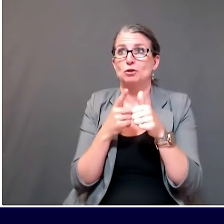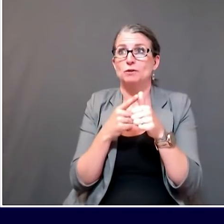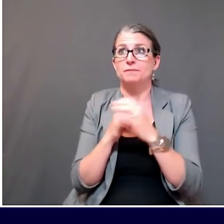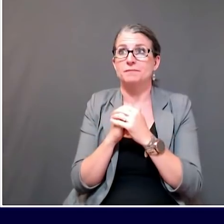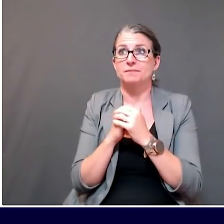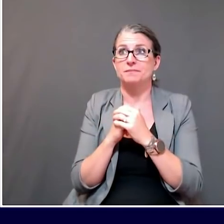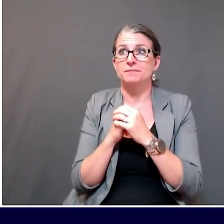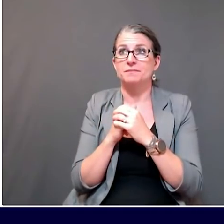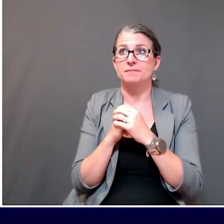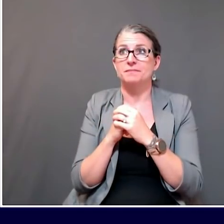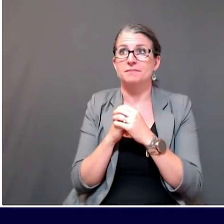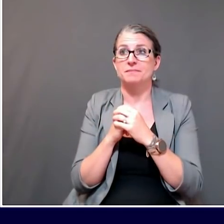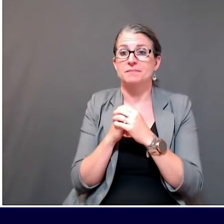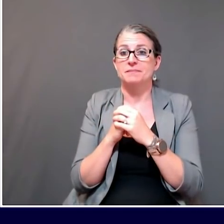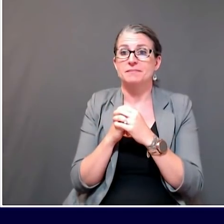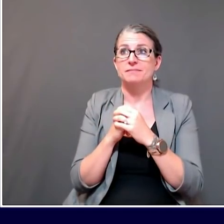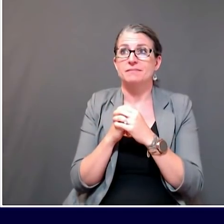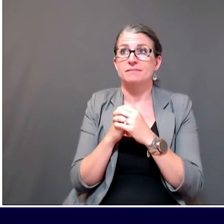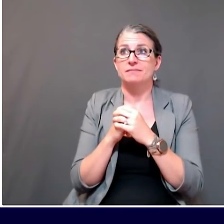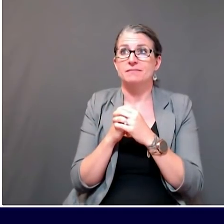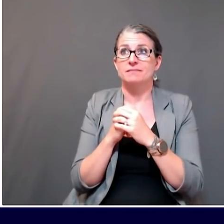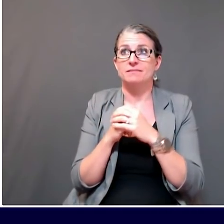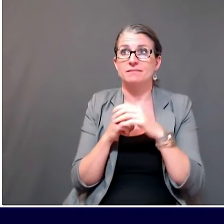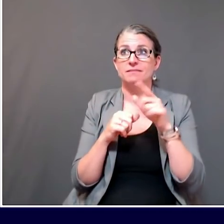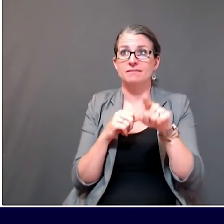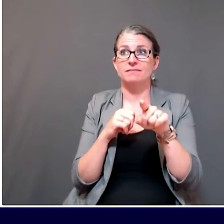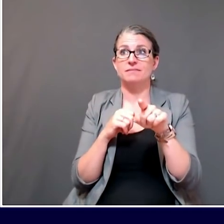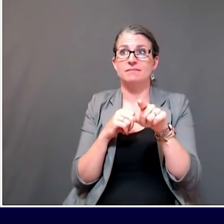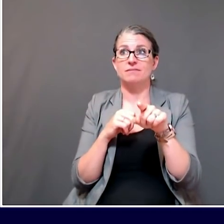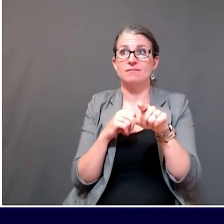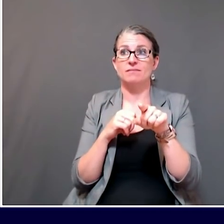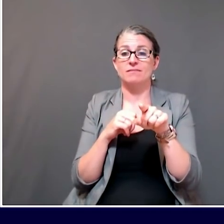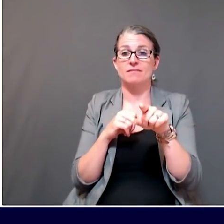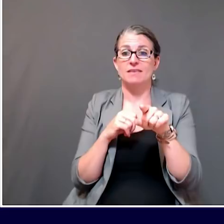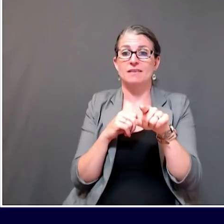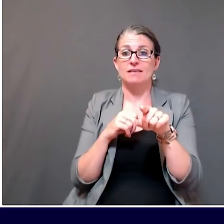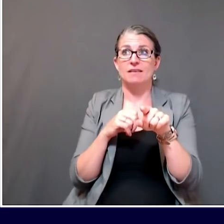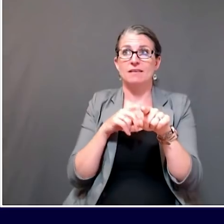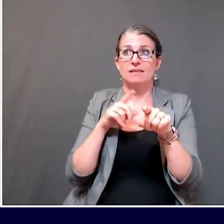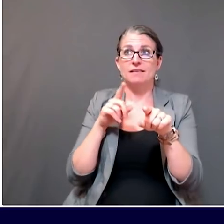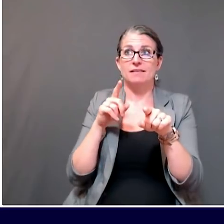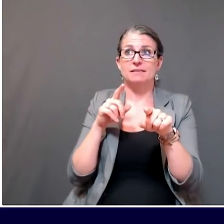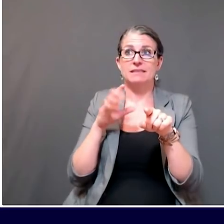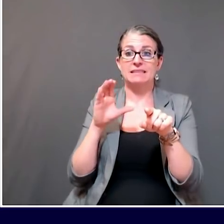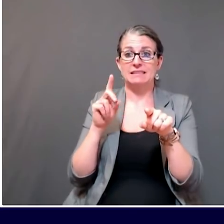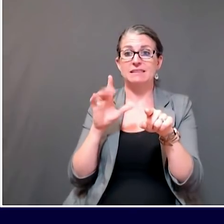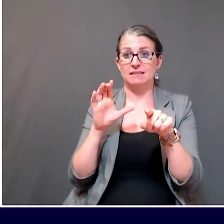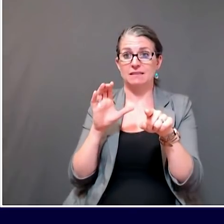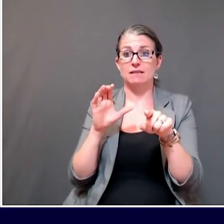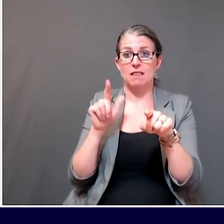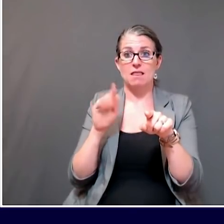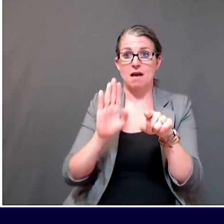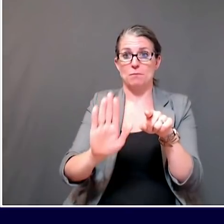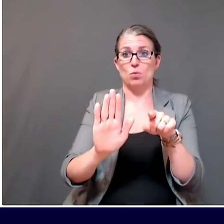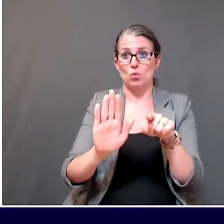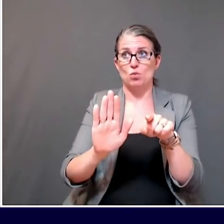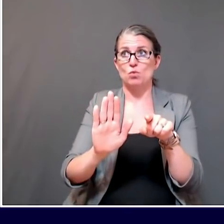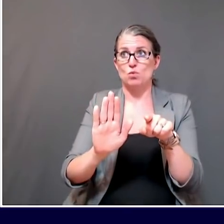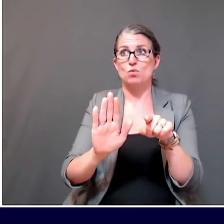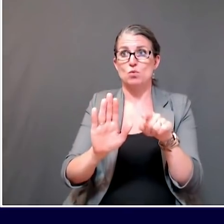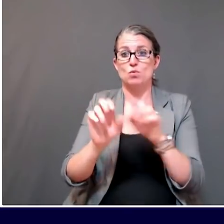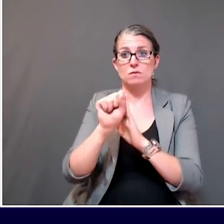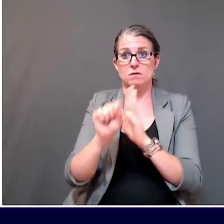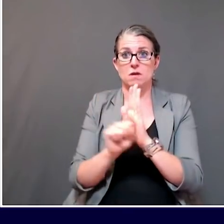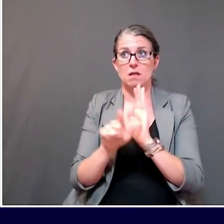lab in Augusta, which is just in terms of testing for COVID, how long is